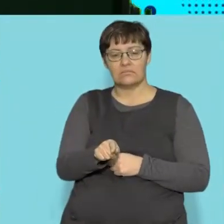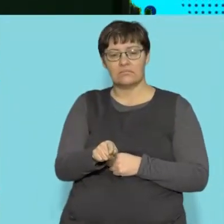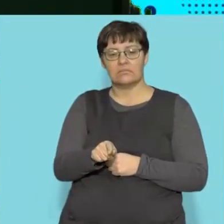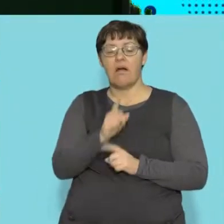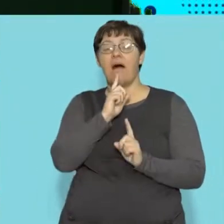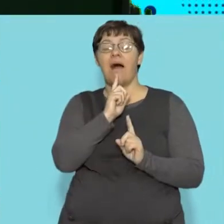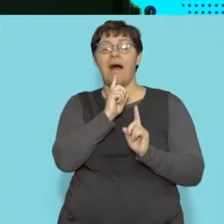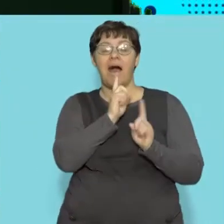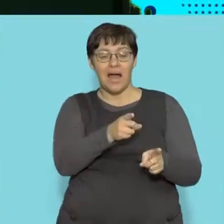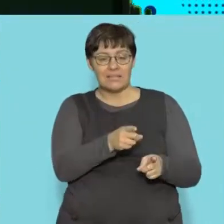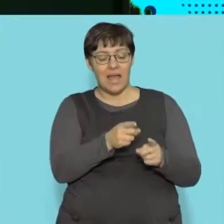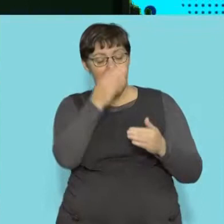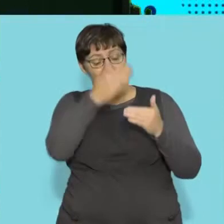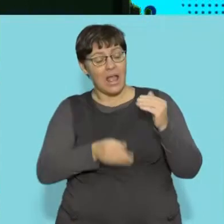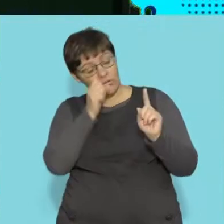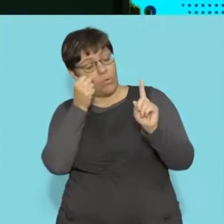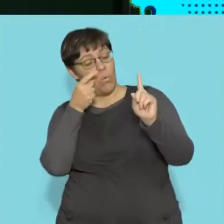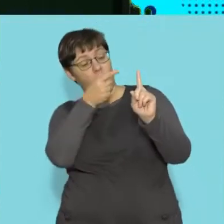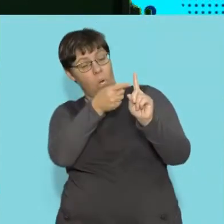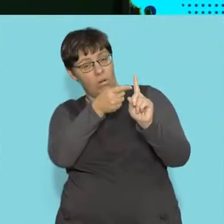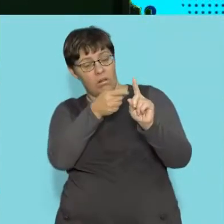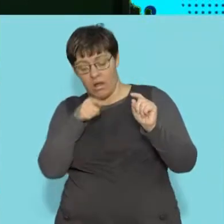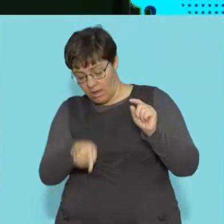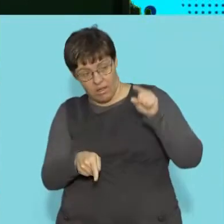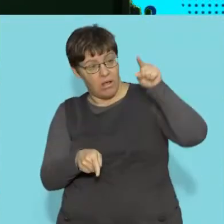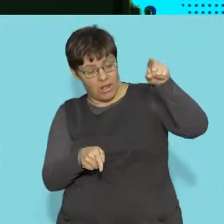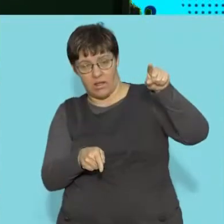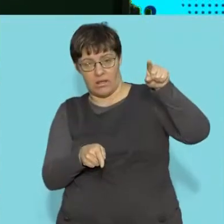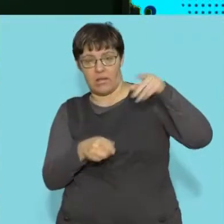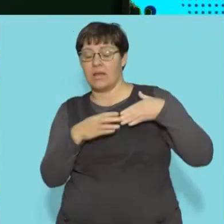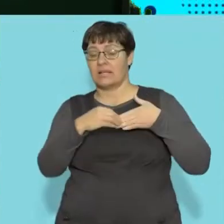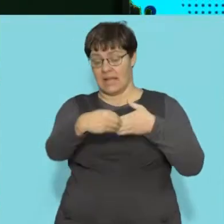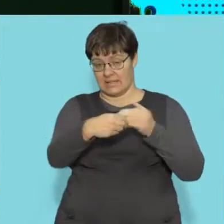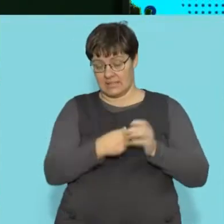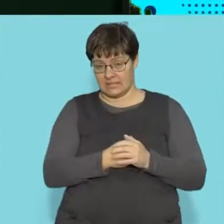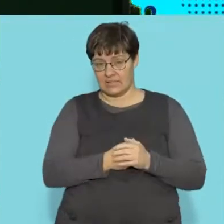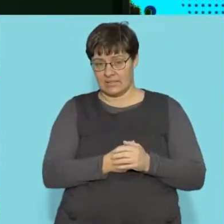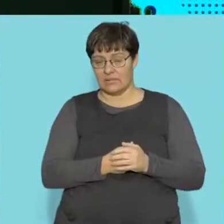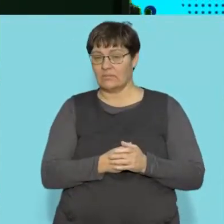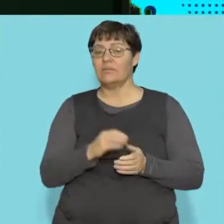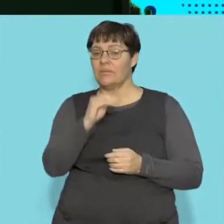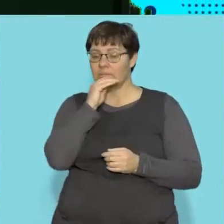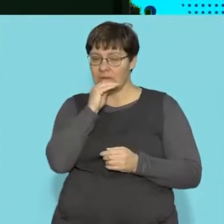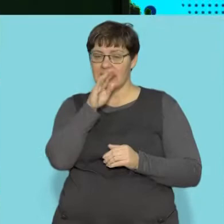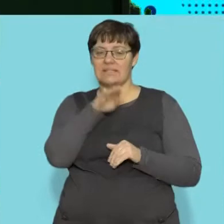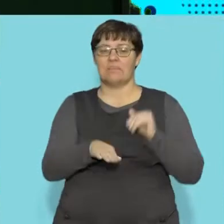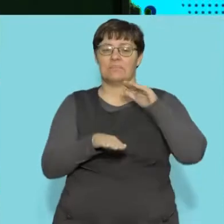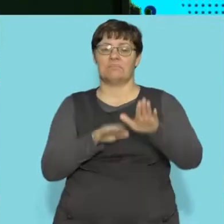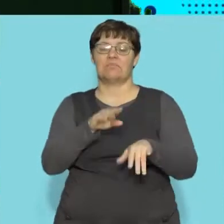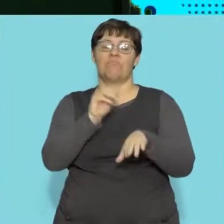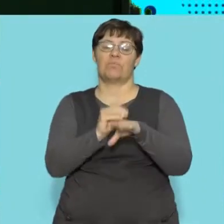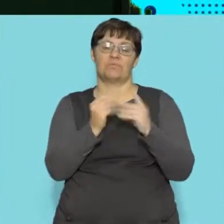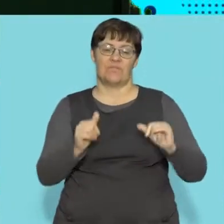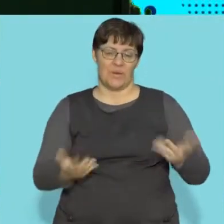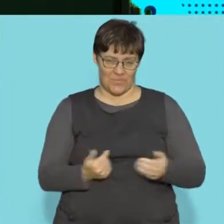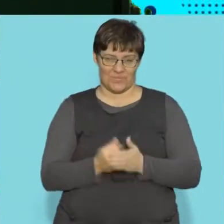let the answer or the end goal or what you're supposed to end up with guide you, as this can help you with your steps in